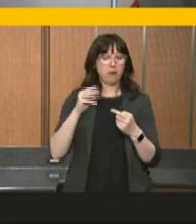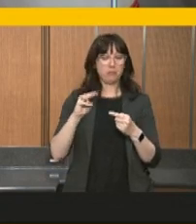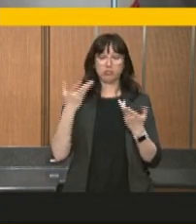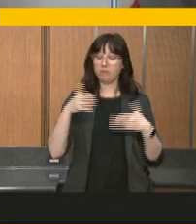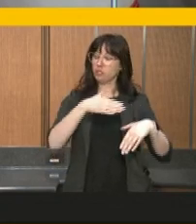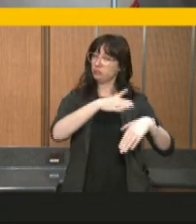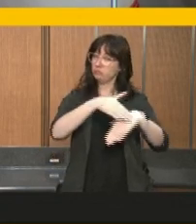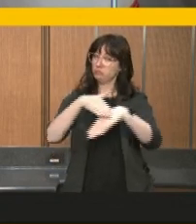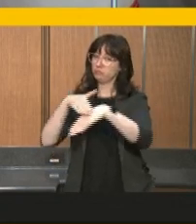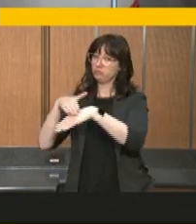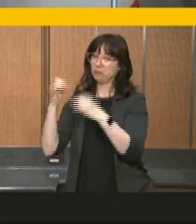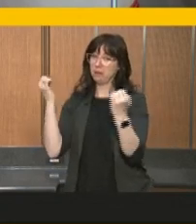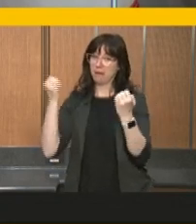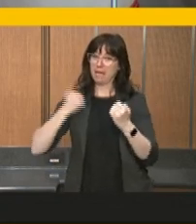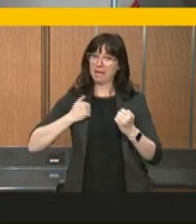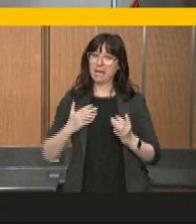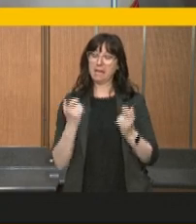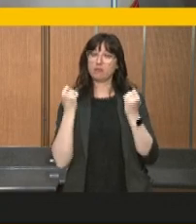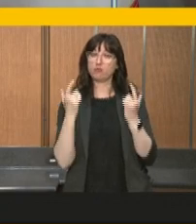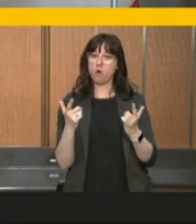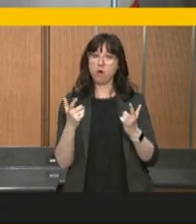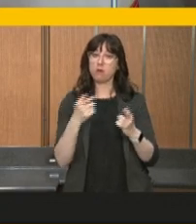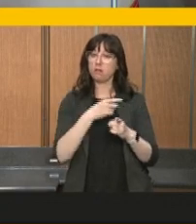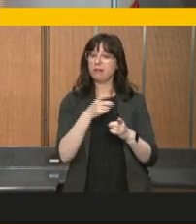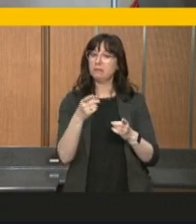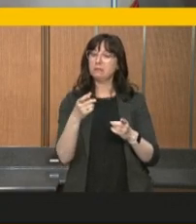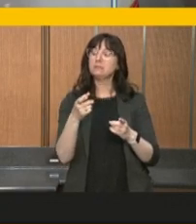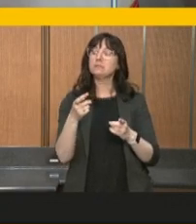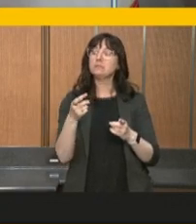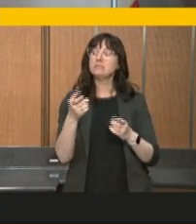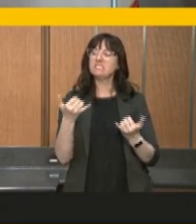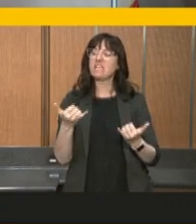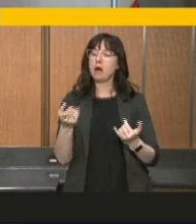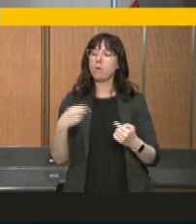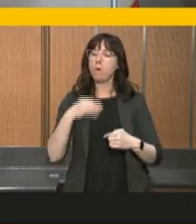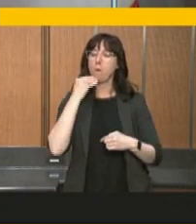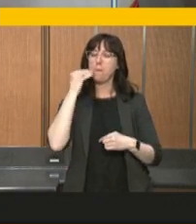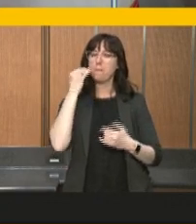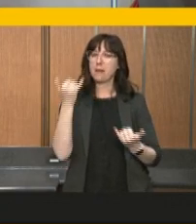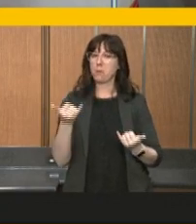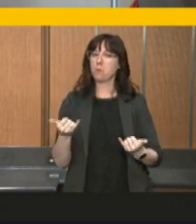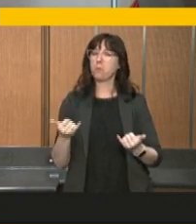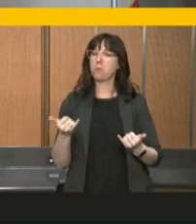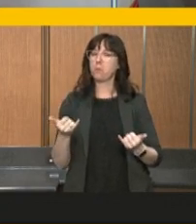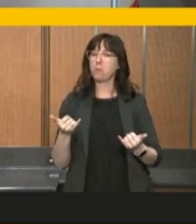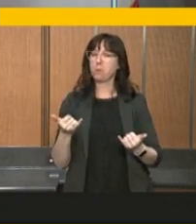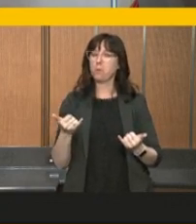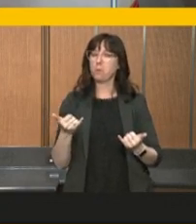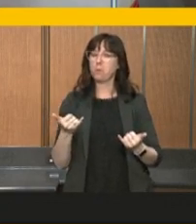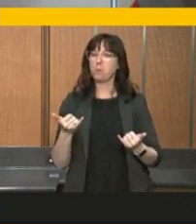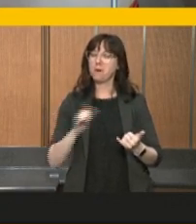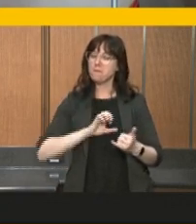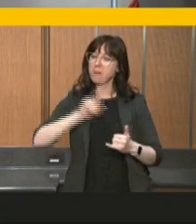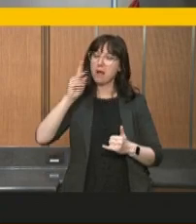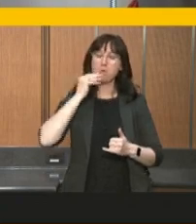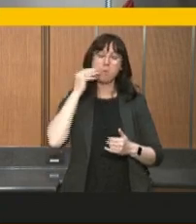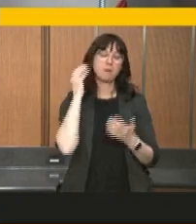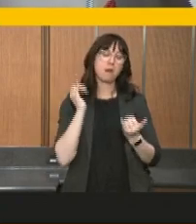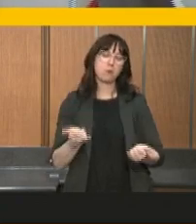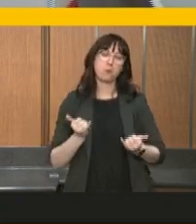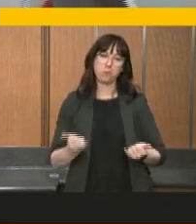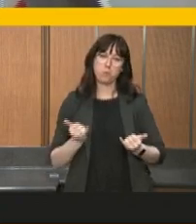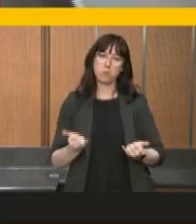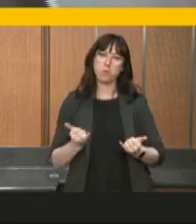that now is the time to come back home. to come back to Canada.